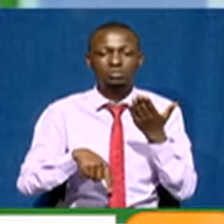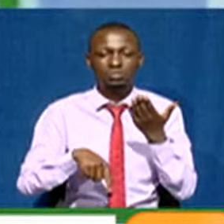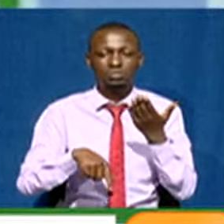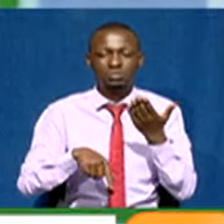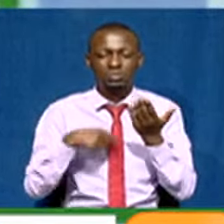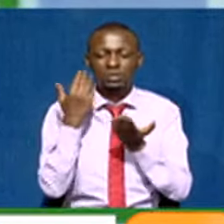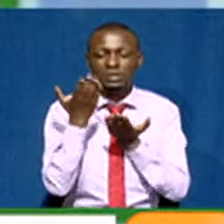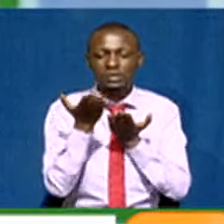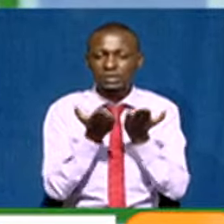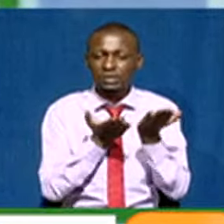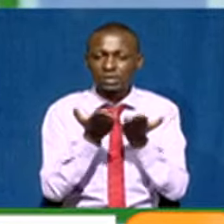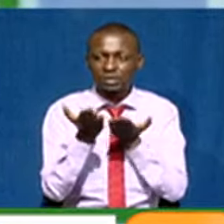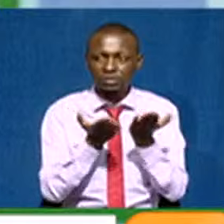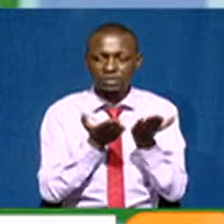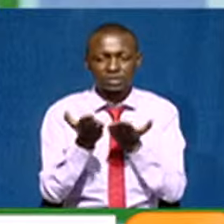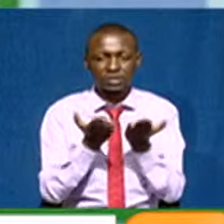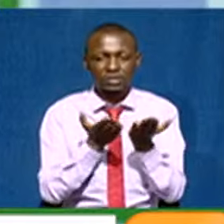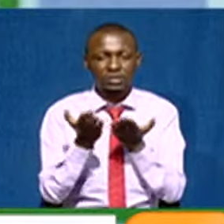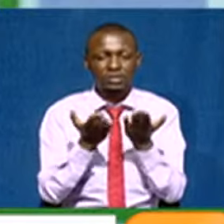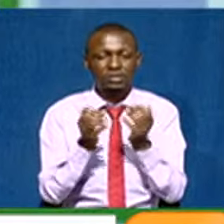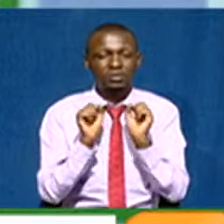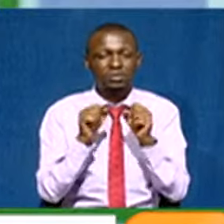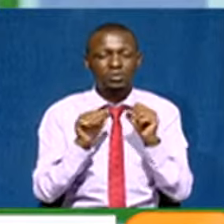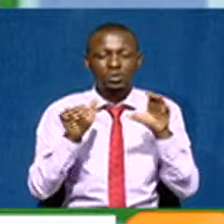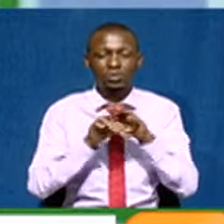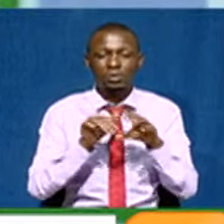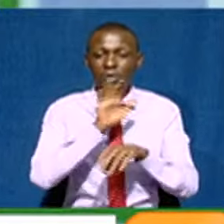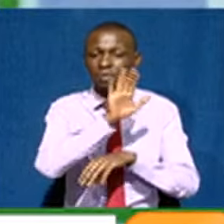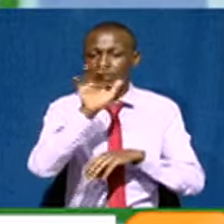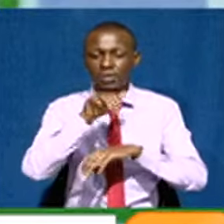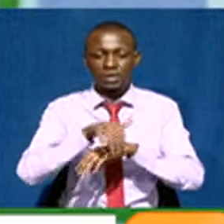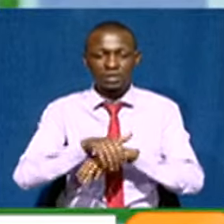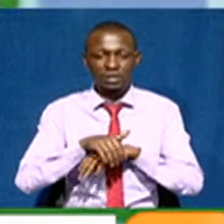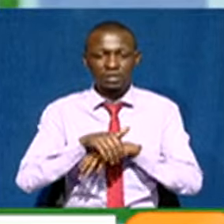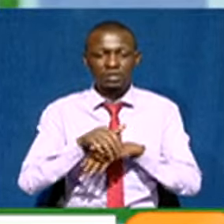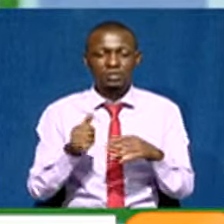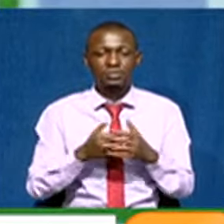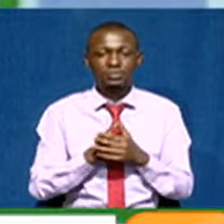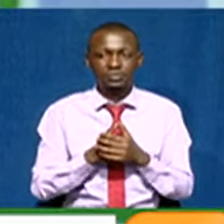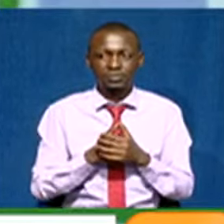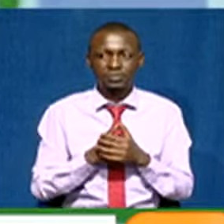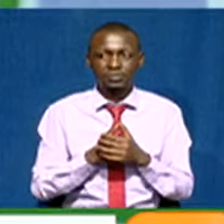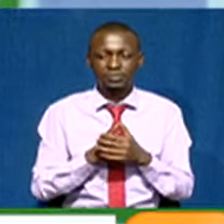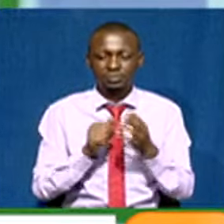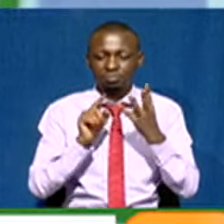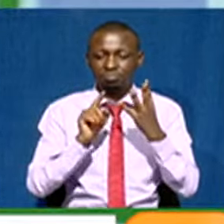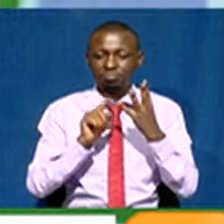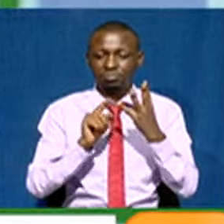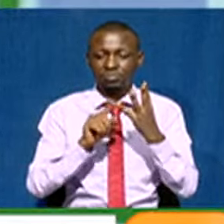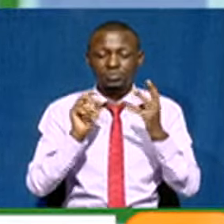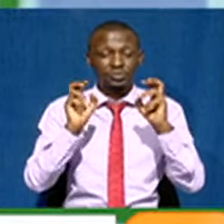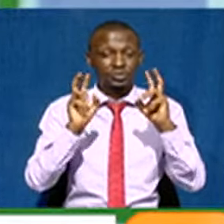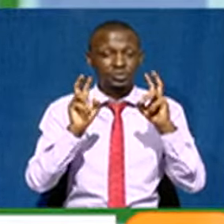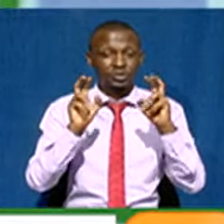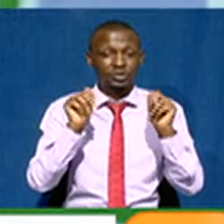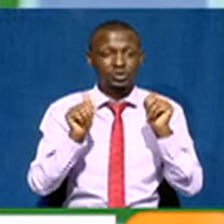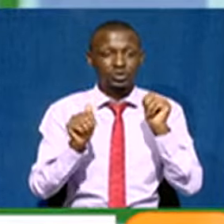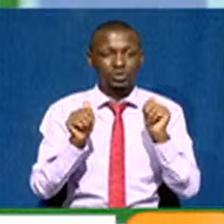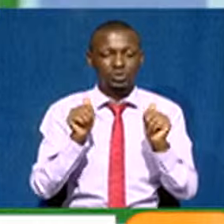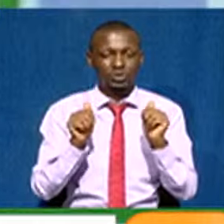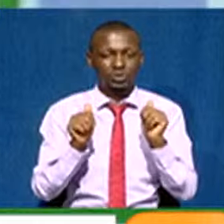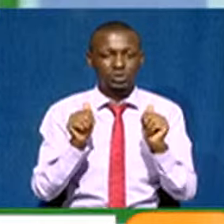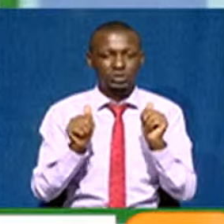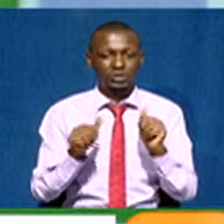service, then they can still be able to be our members. The fourth matter that we looked at is the issue